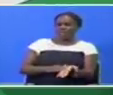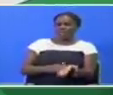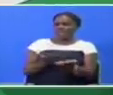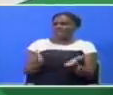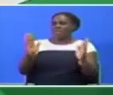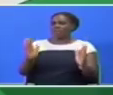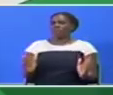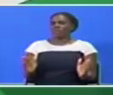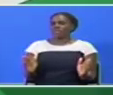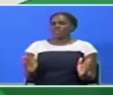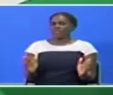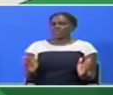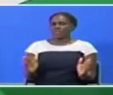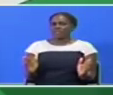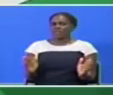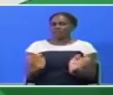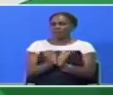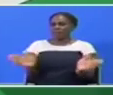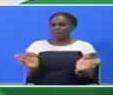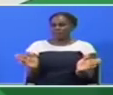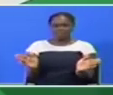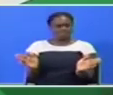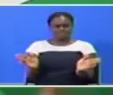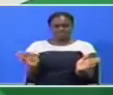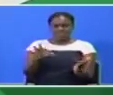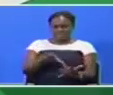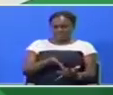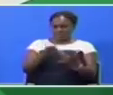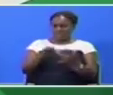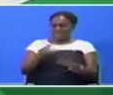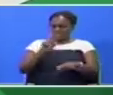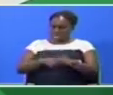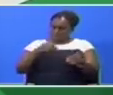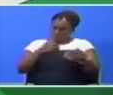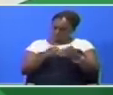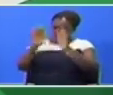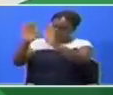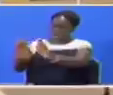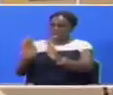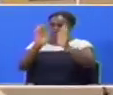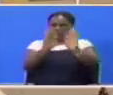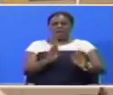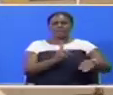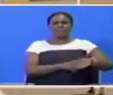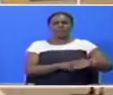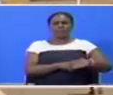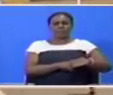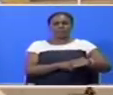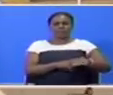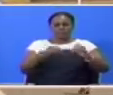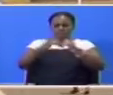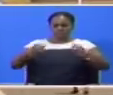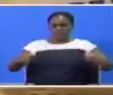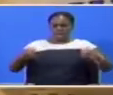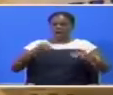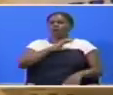anybody in the public, especially as we go to the campaign period. With a separate petition